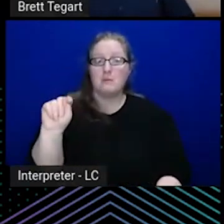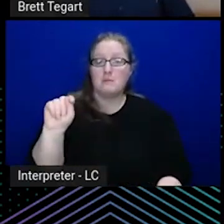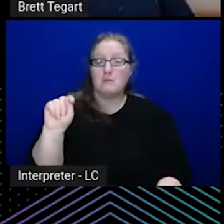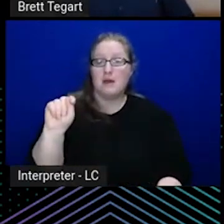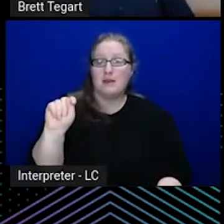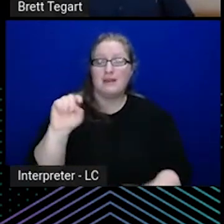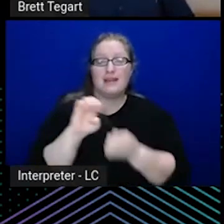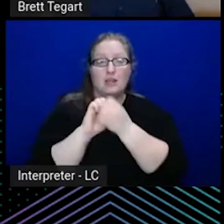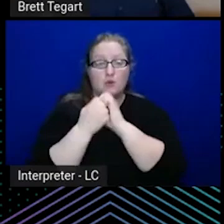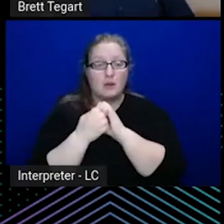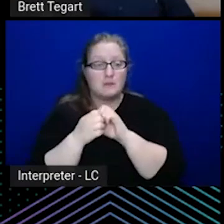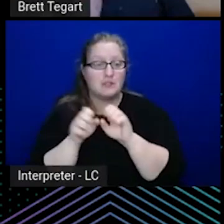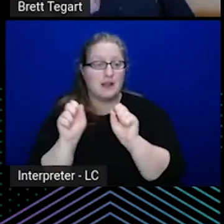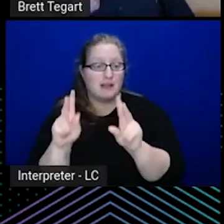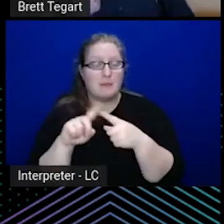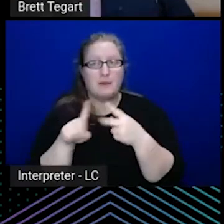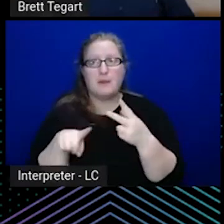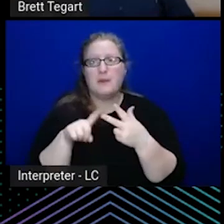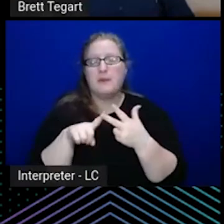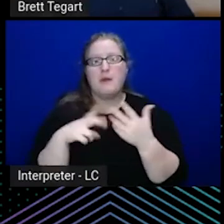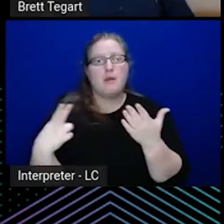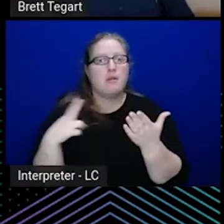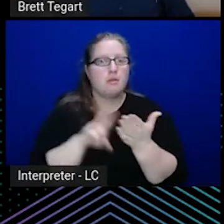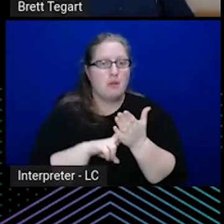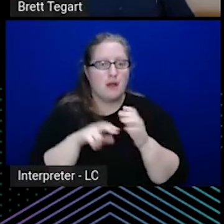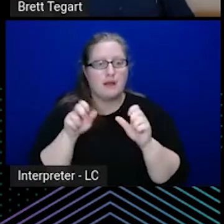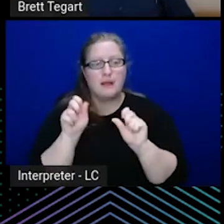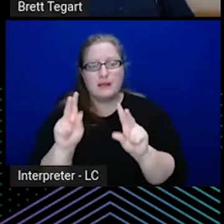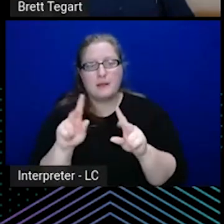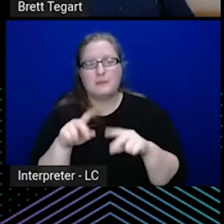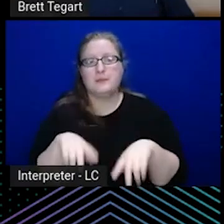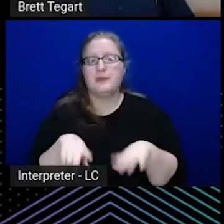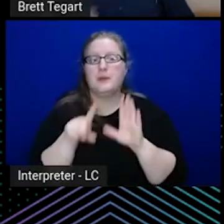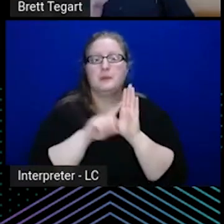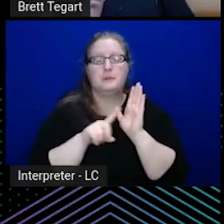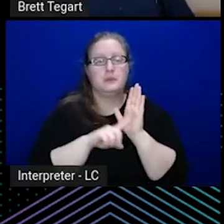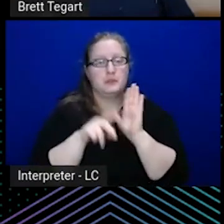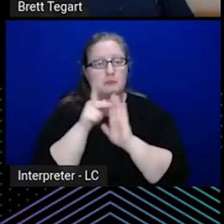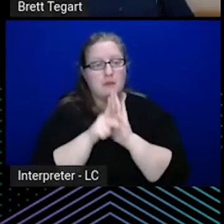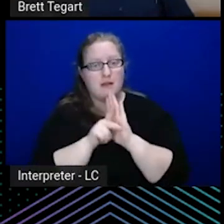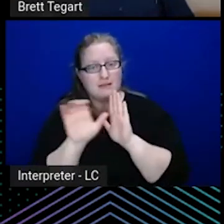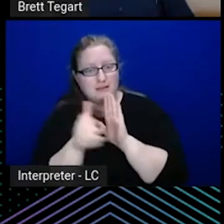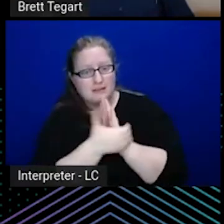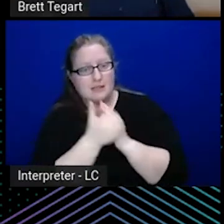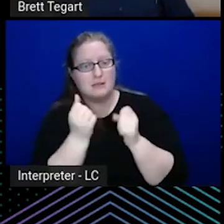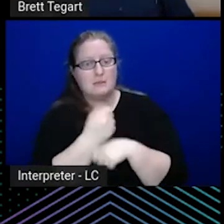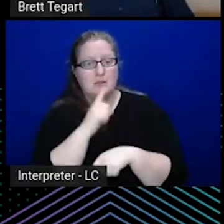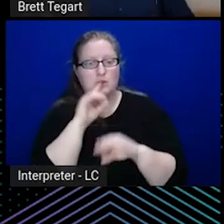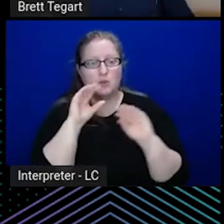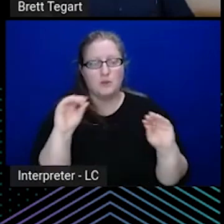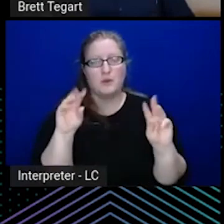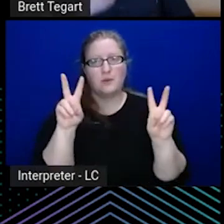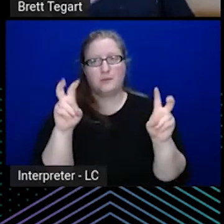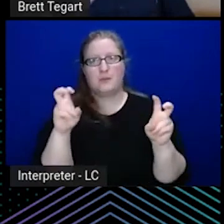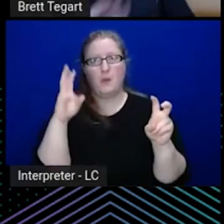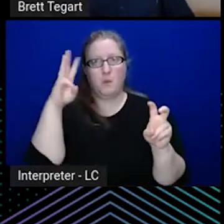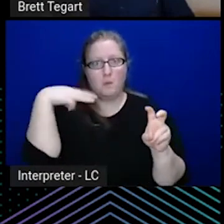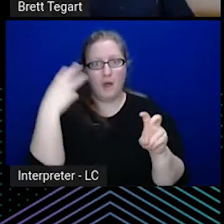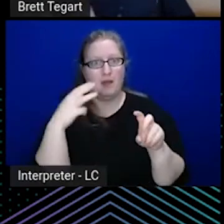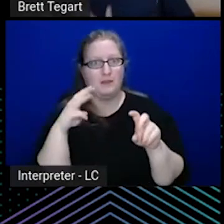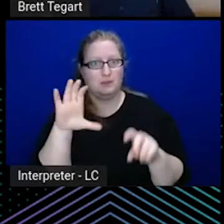have logging enabled. We need to analyze the resource policy attached to the bucket and confirm it doesn't have any wildcards in it. And